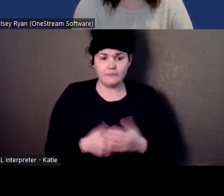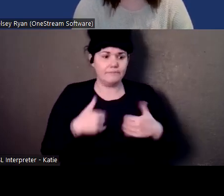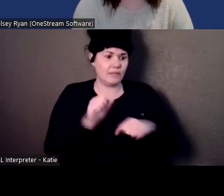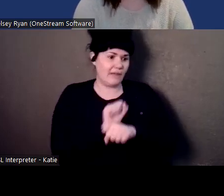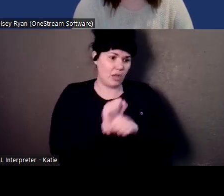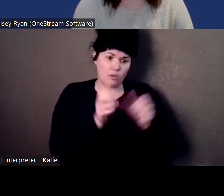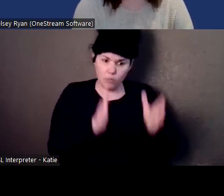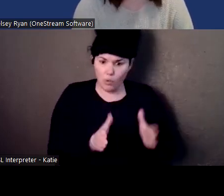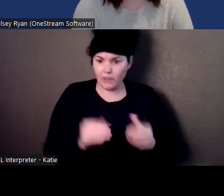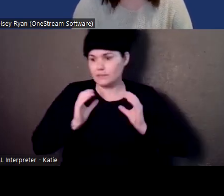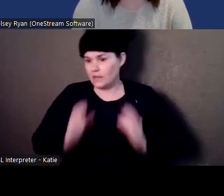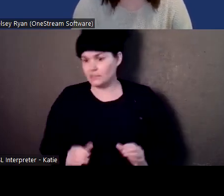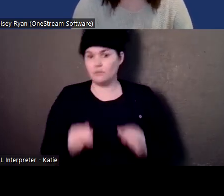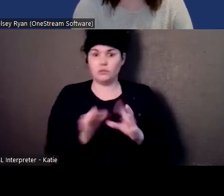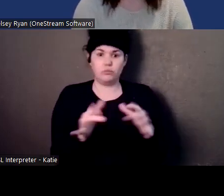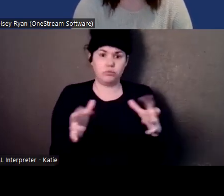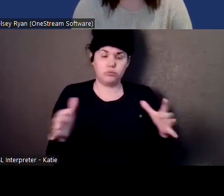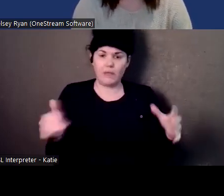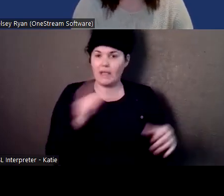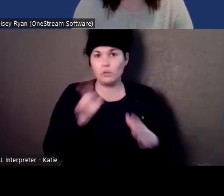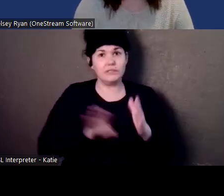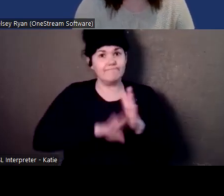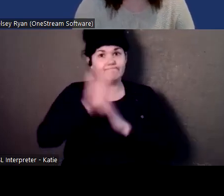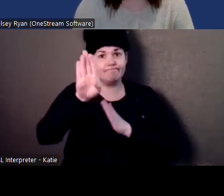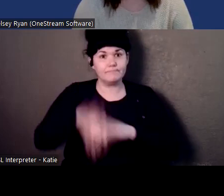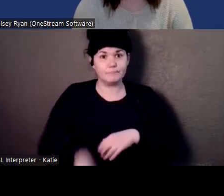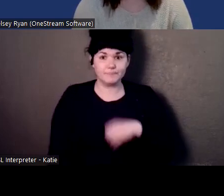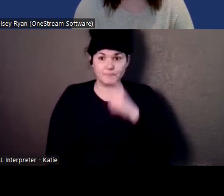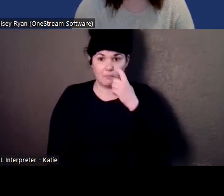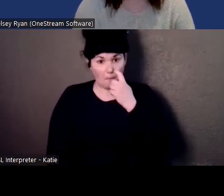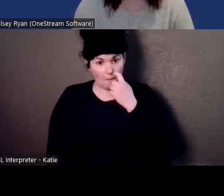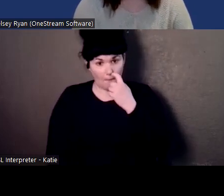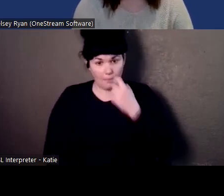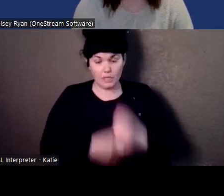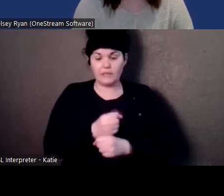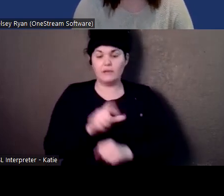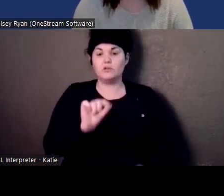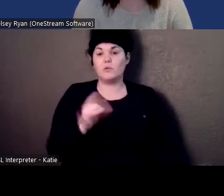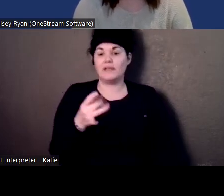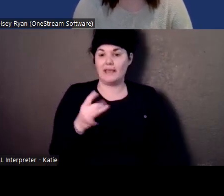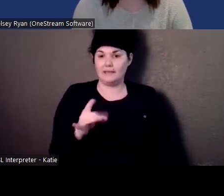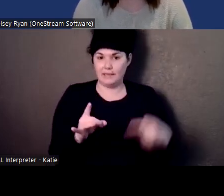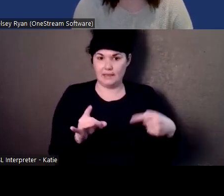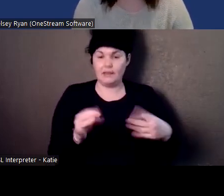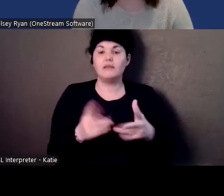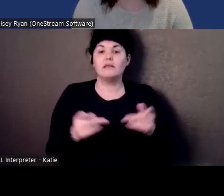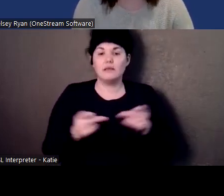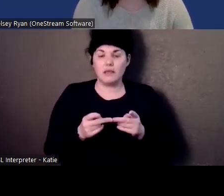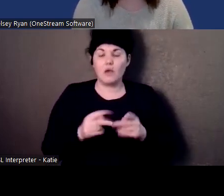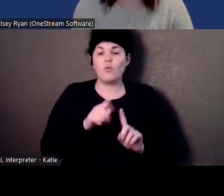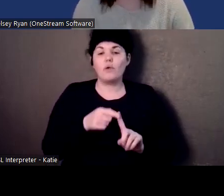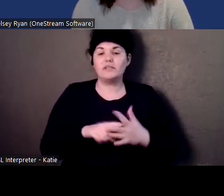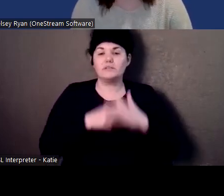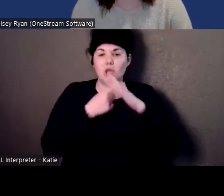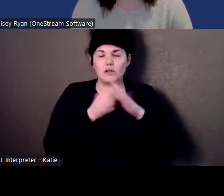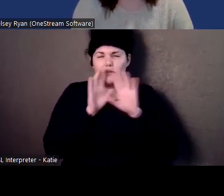customers, and has really just kind of taken off. And then in 2018, that's really where we started to focus on growing